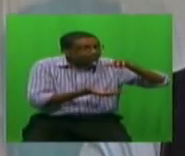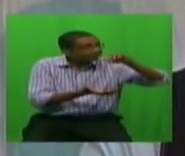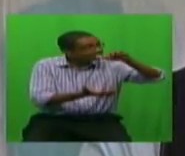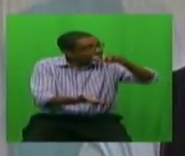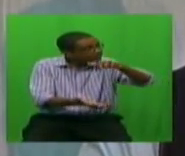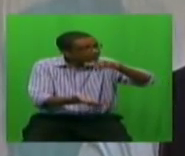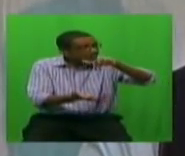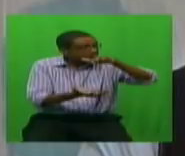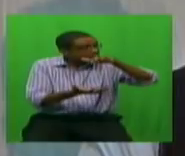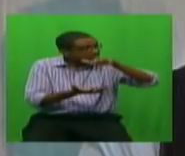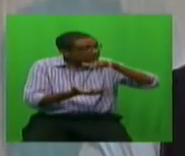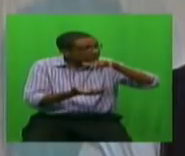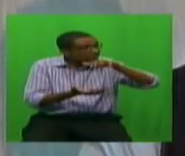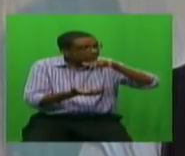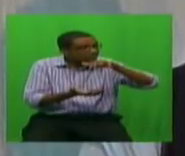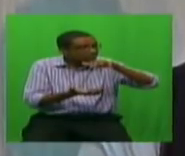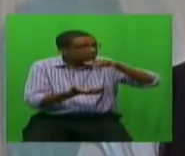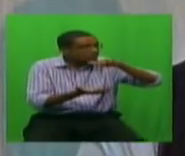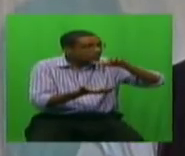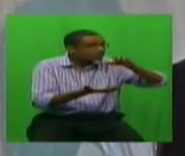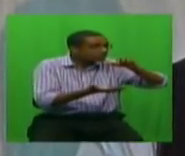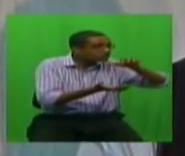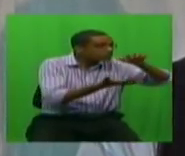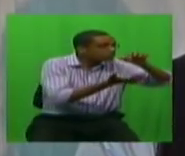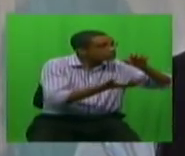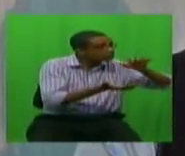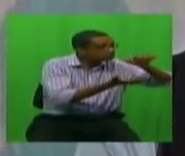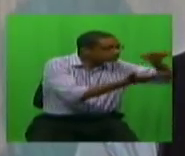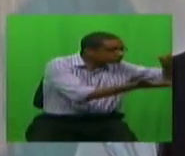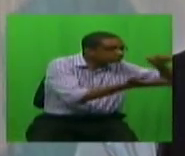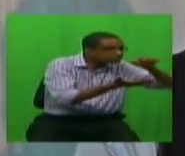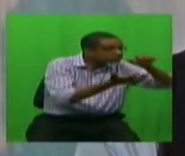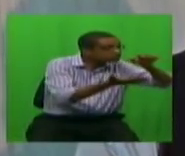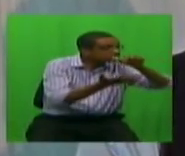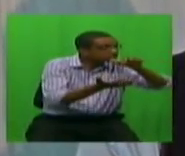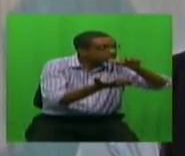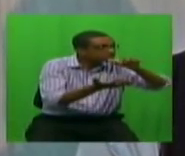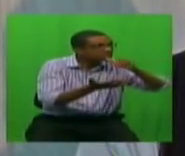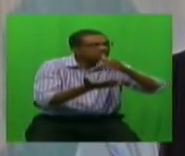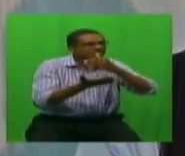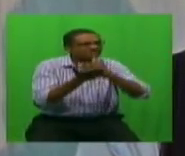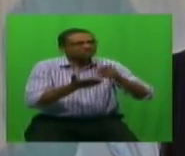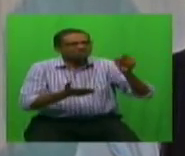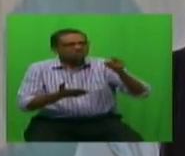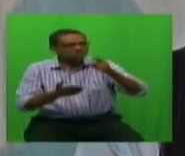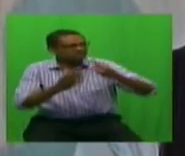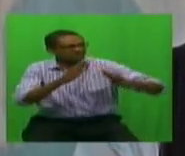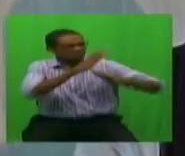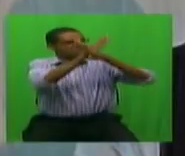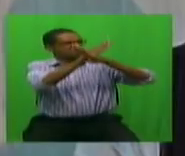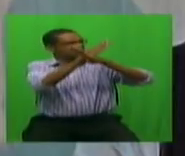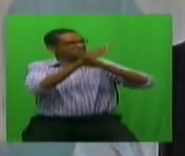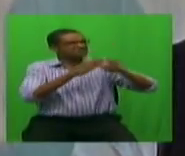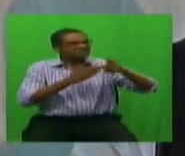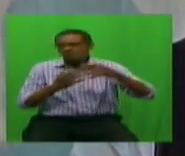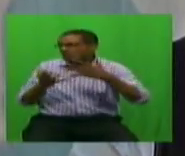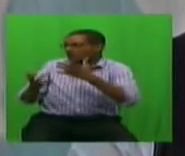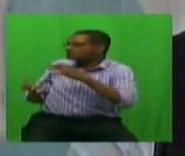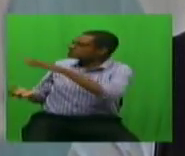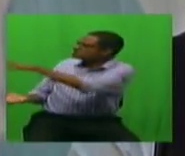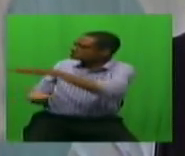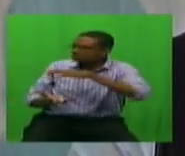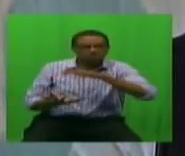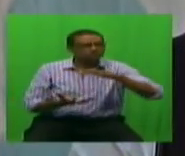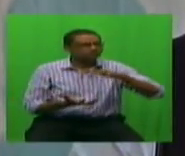Helena area to the relief shelters, they met with some obstruction and persons wanting to take the items.